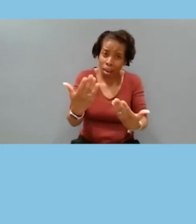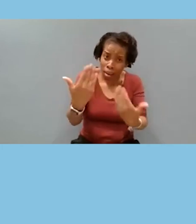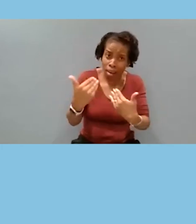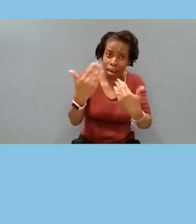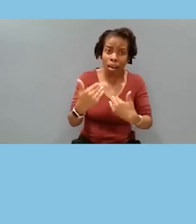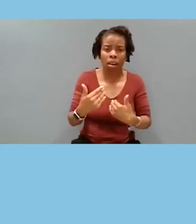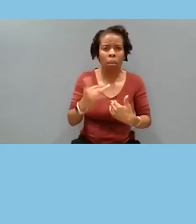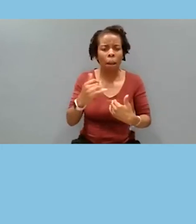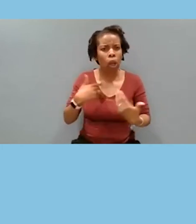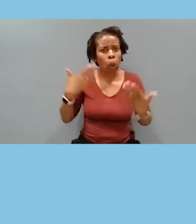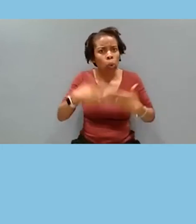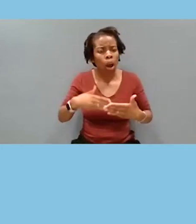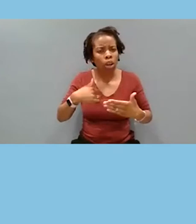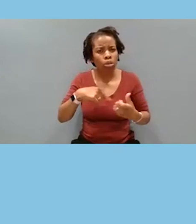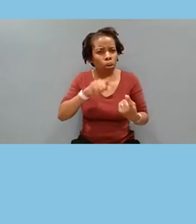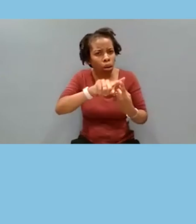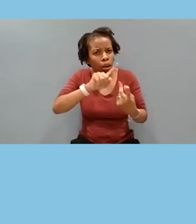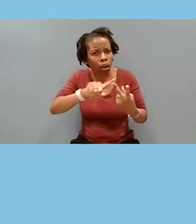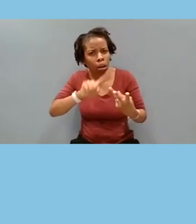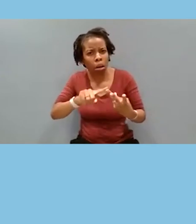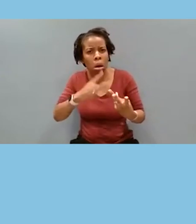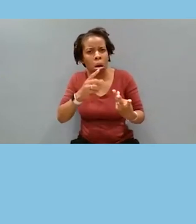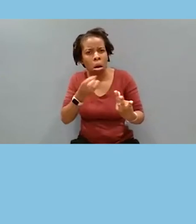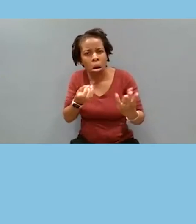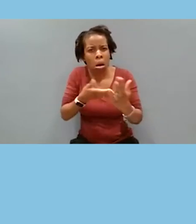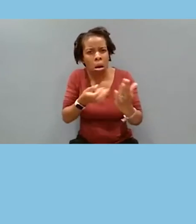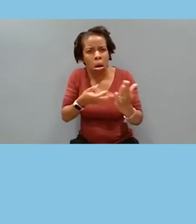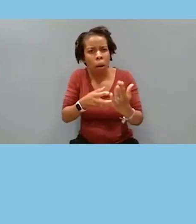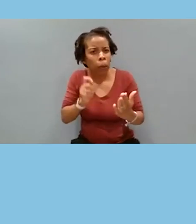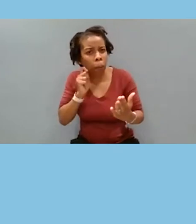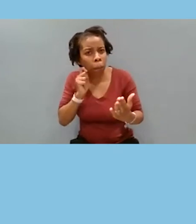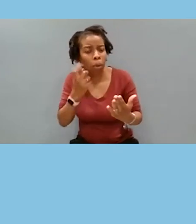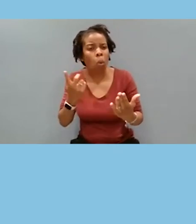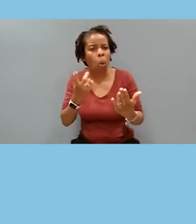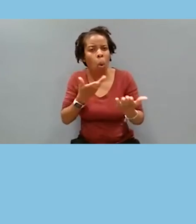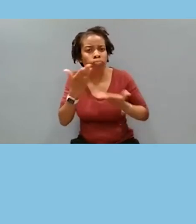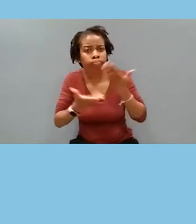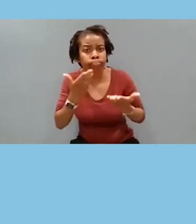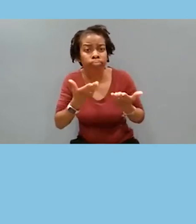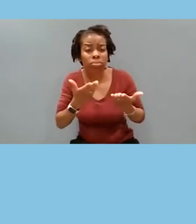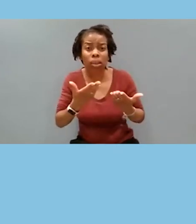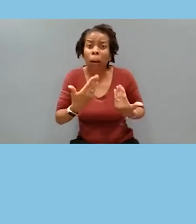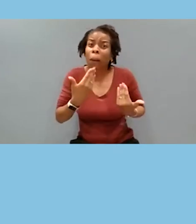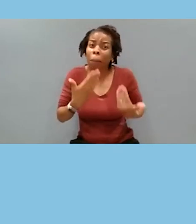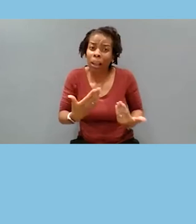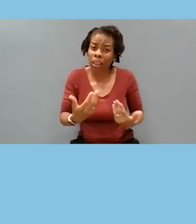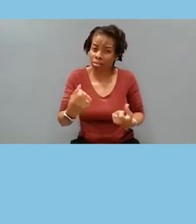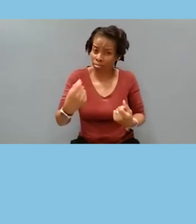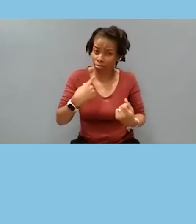things tonight that you'd like to give us any notes on for the future and for the future events, please do get in touch with us.